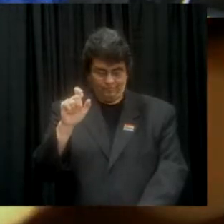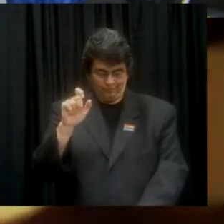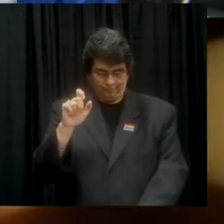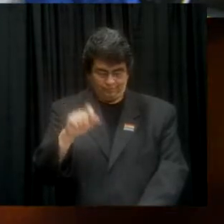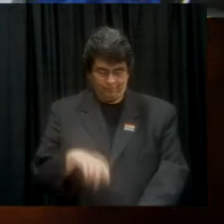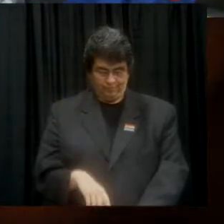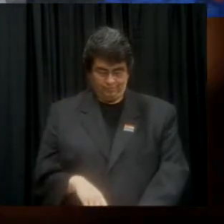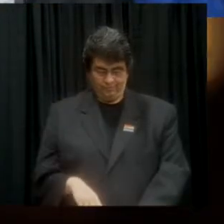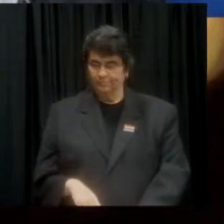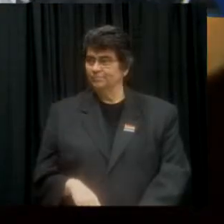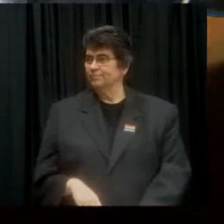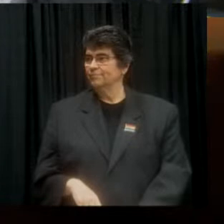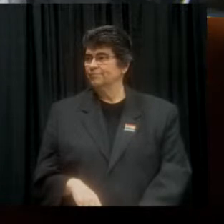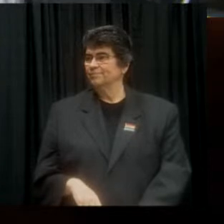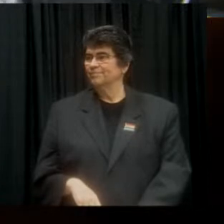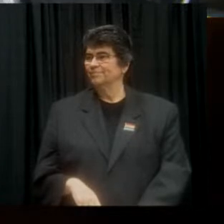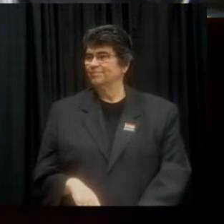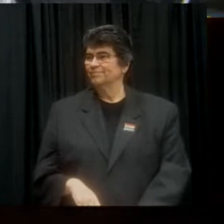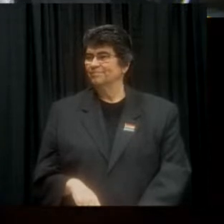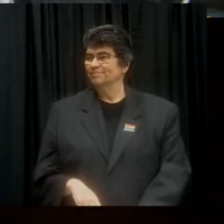Kerr Lee.